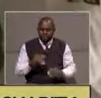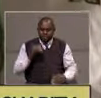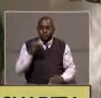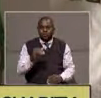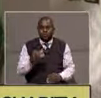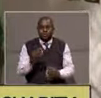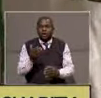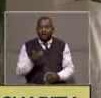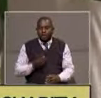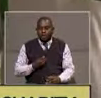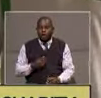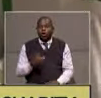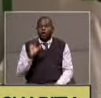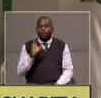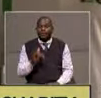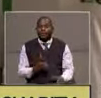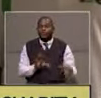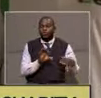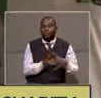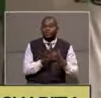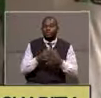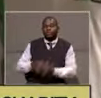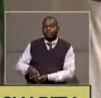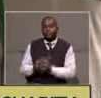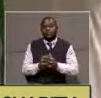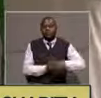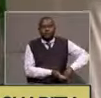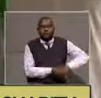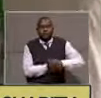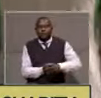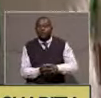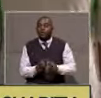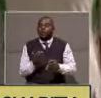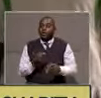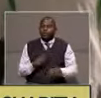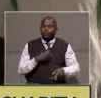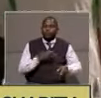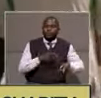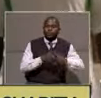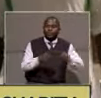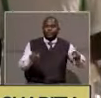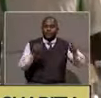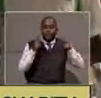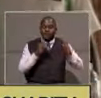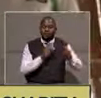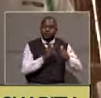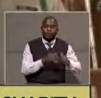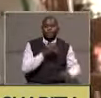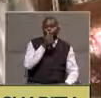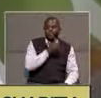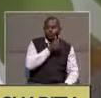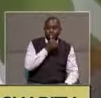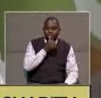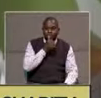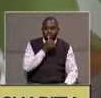to have the corporates joining us. So we'll have the universities competing on Friday 6th